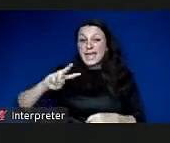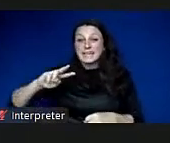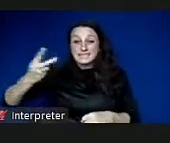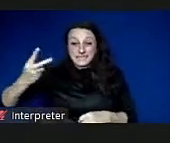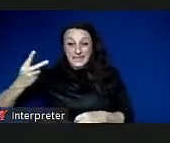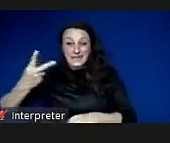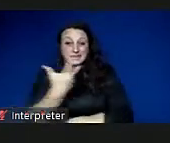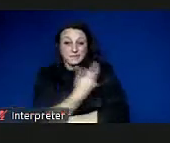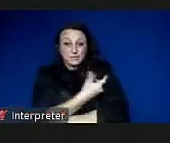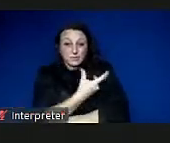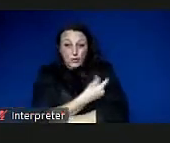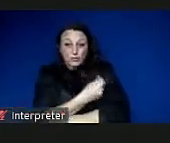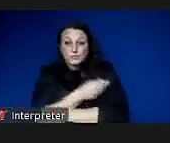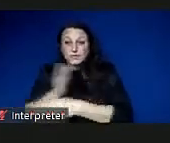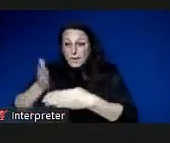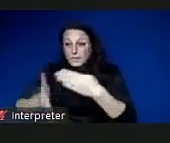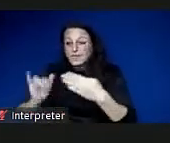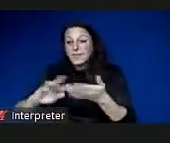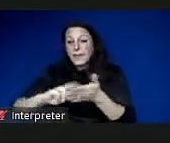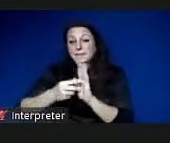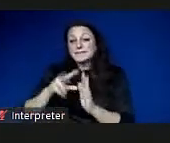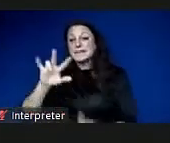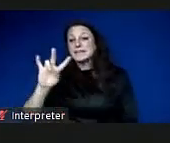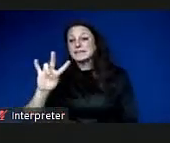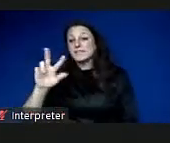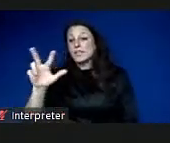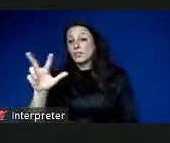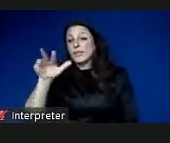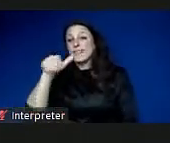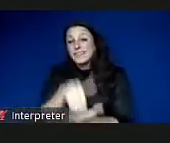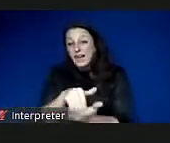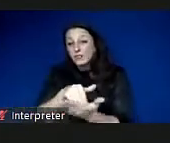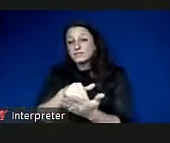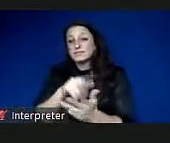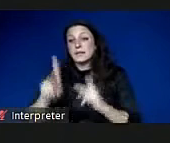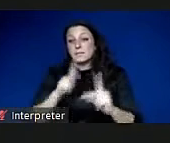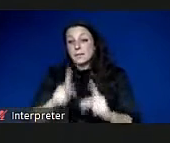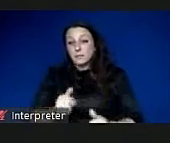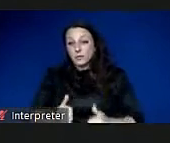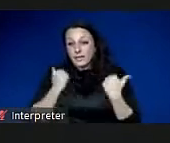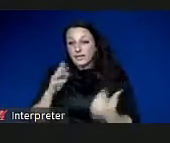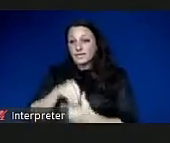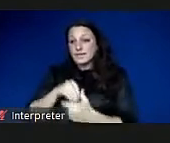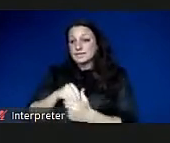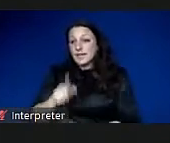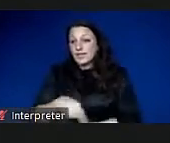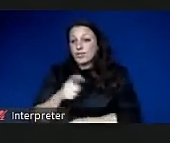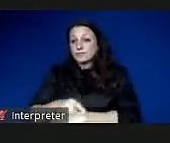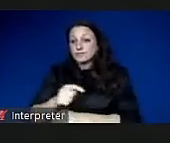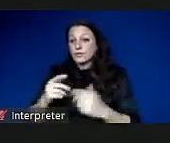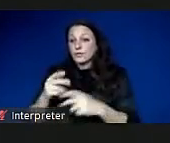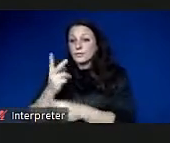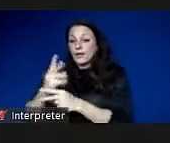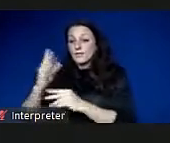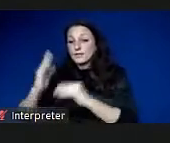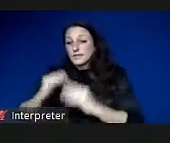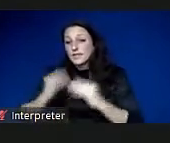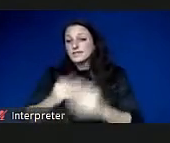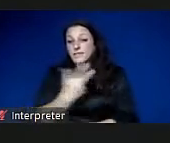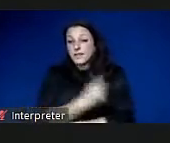completed. That means almost 73,000 residents have been vaccinated, and more than 62,000 staff